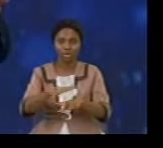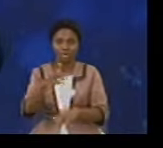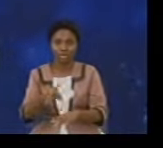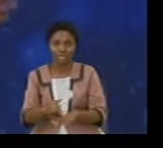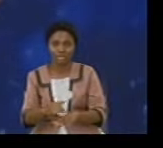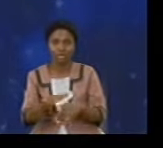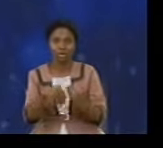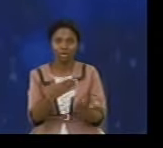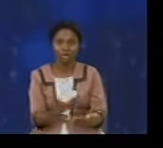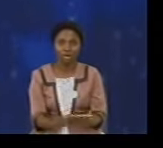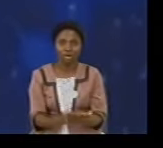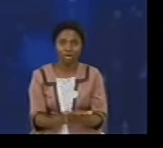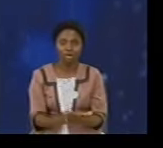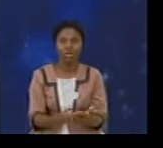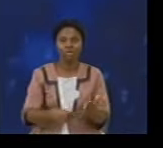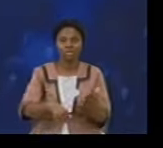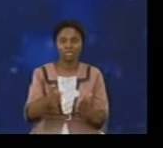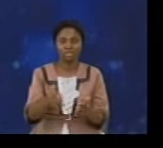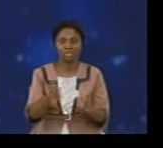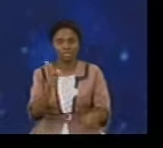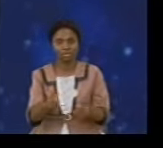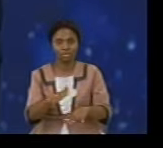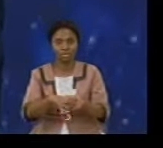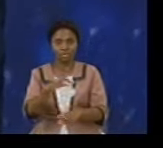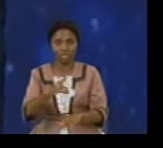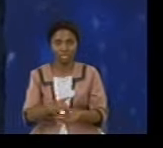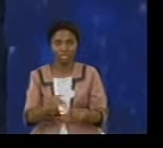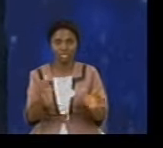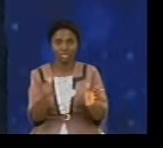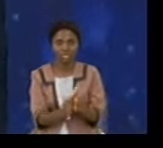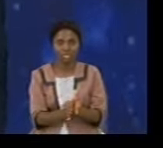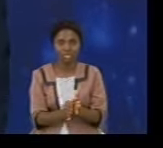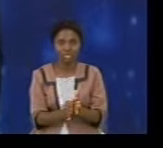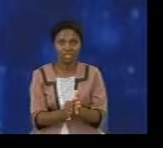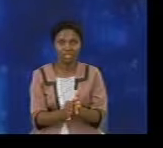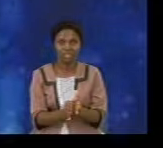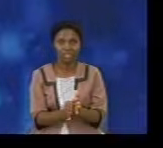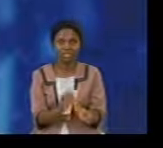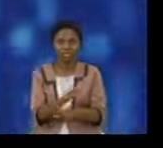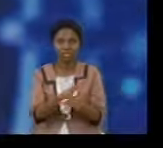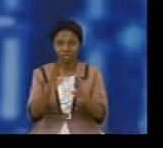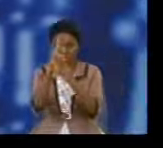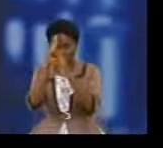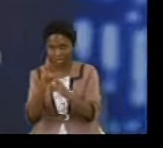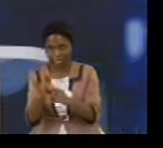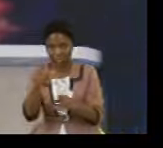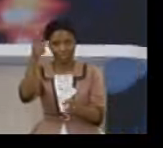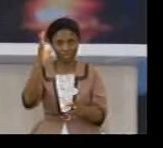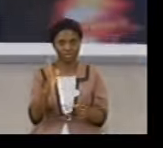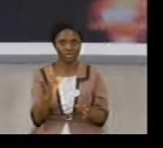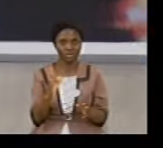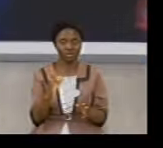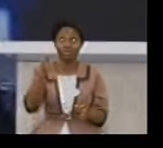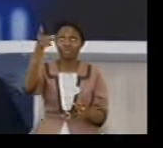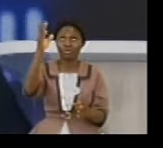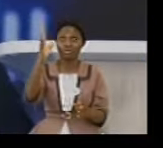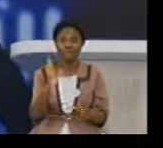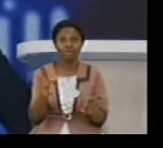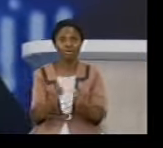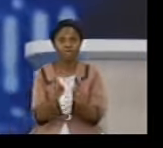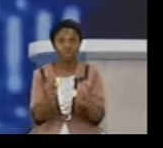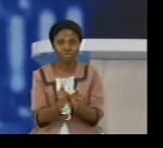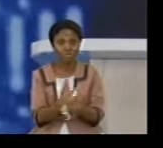these inhabitants of the earth that regard God as nothing, God also regards them